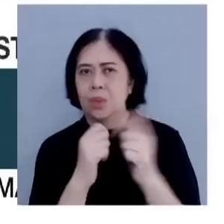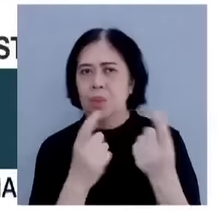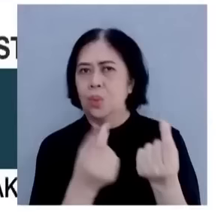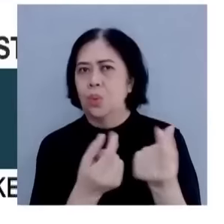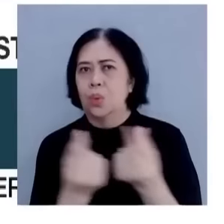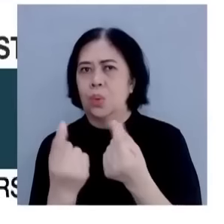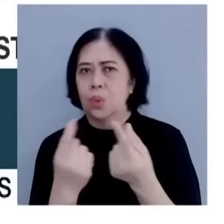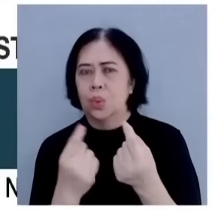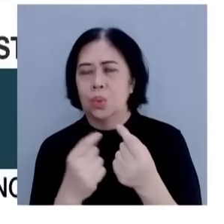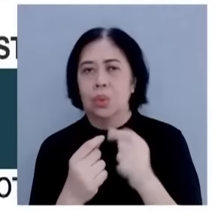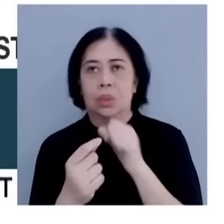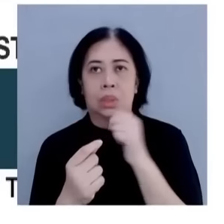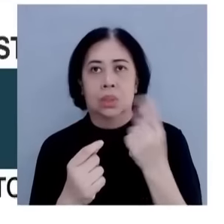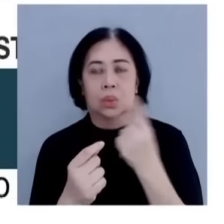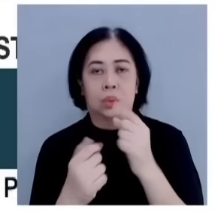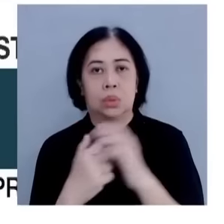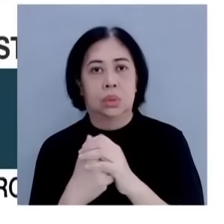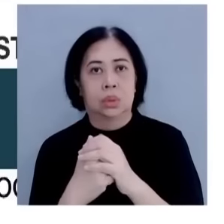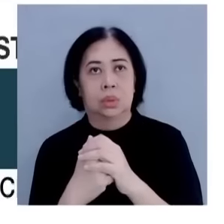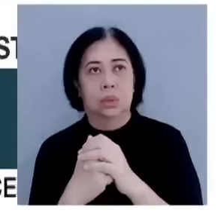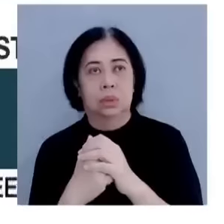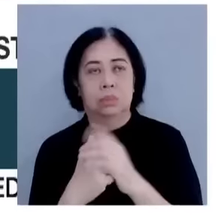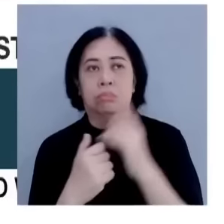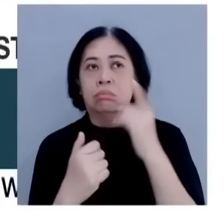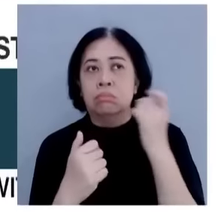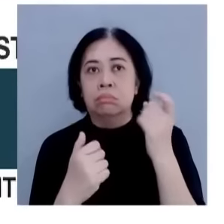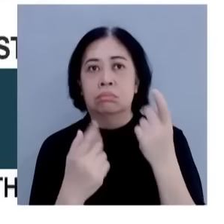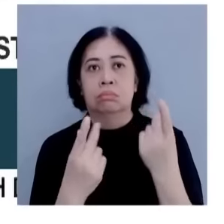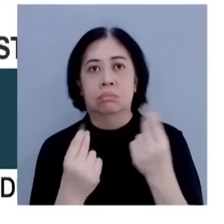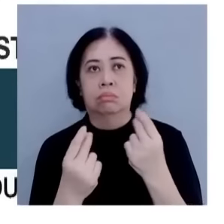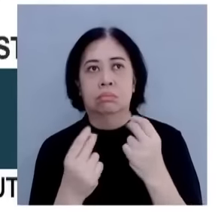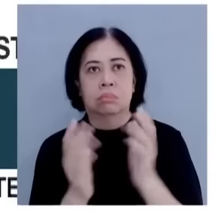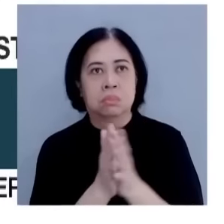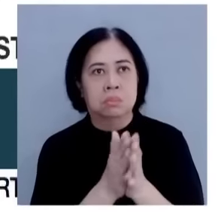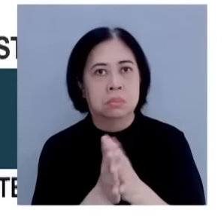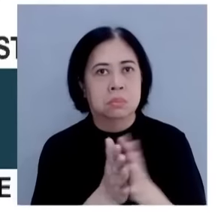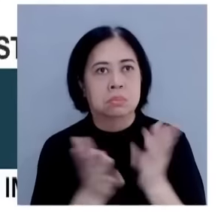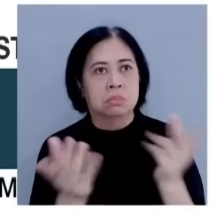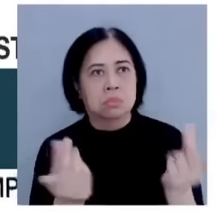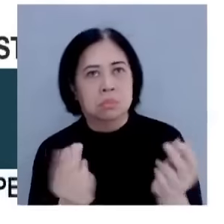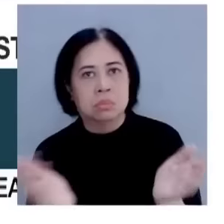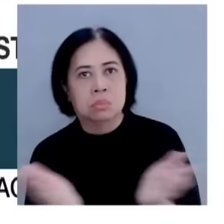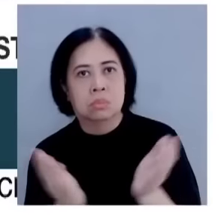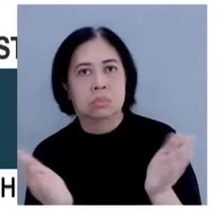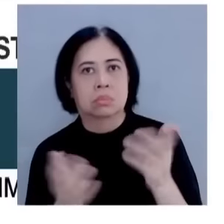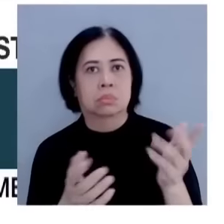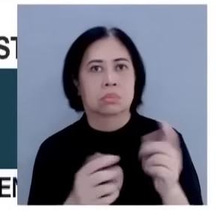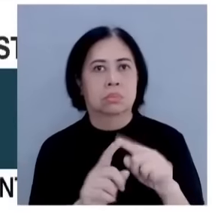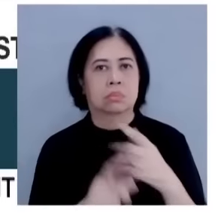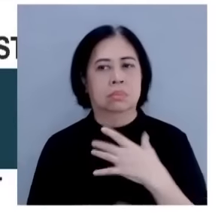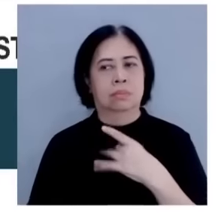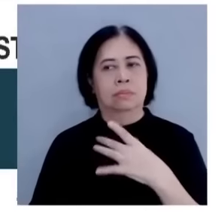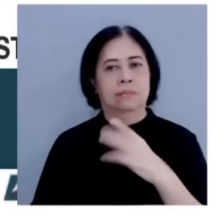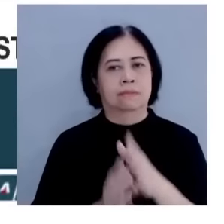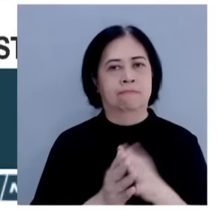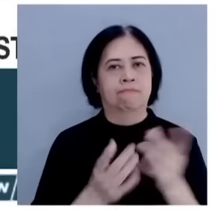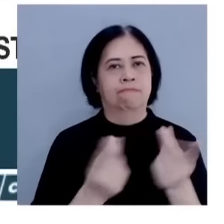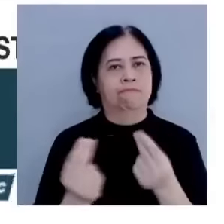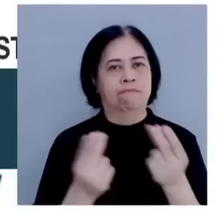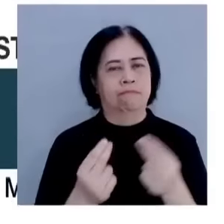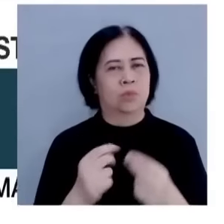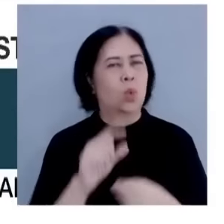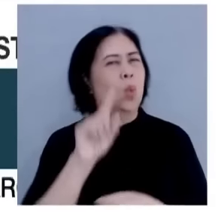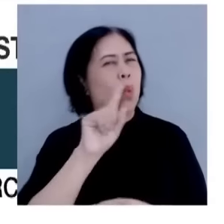not just, you know, a product of motivations coming from, you know, vested interests, what